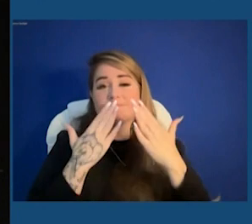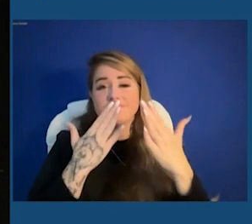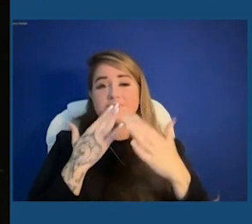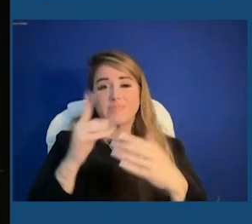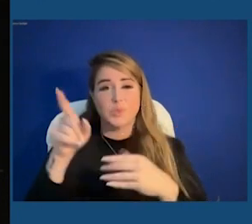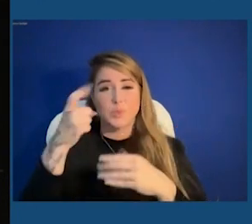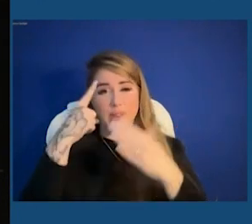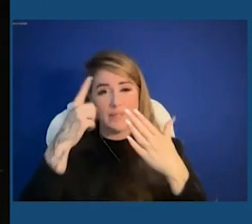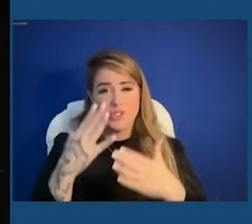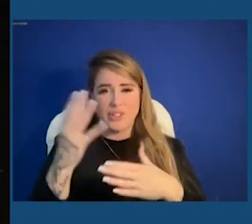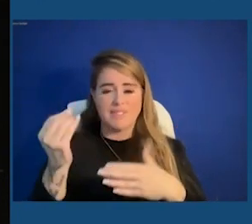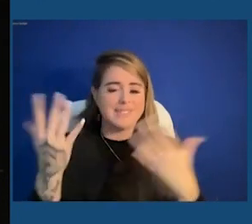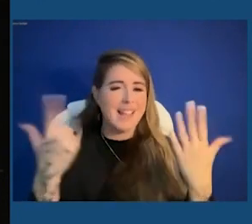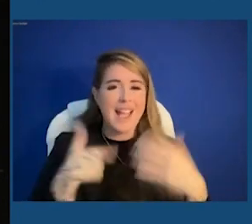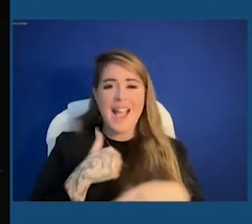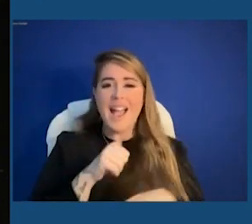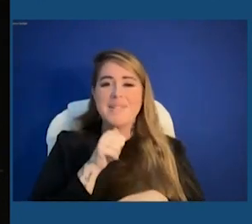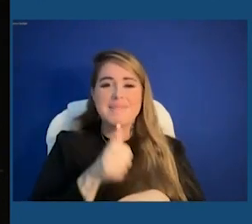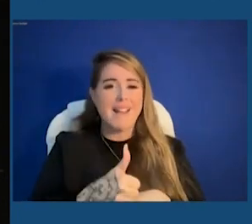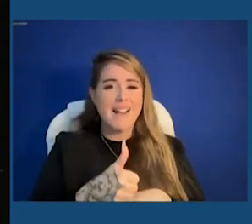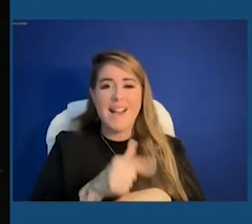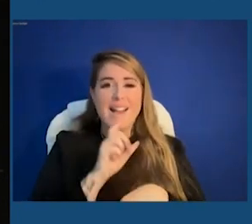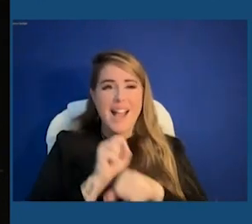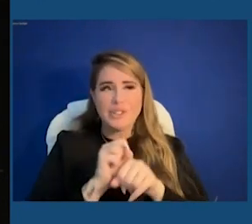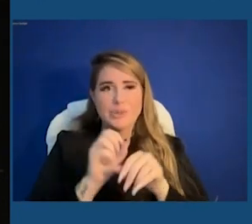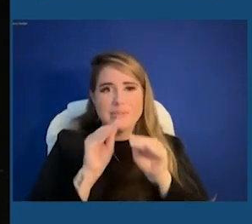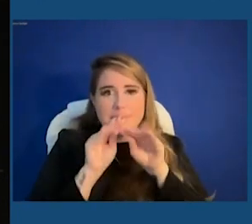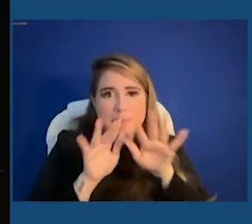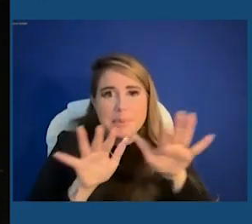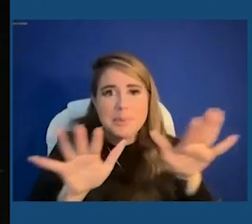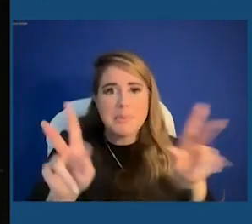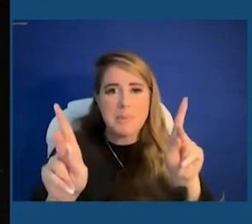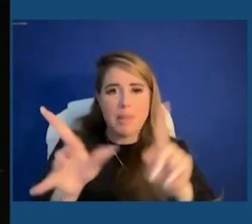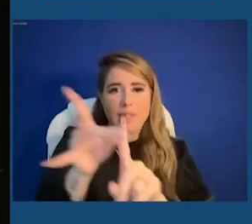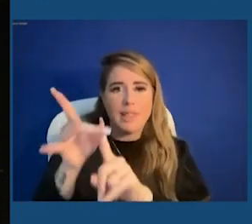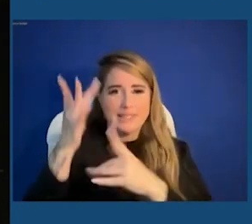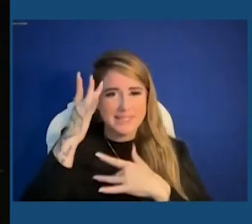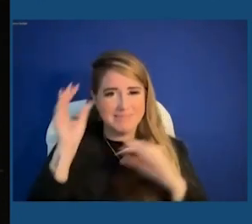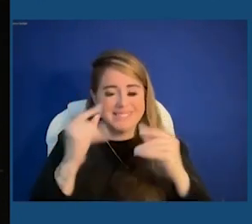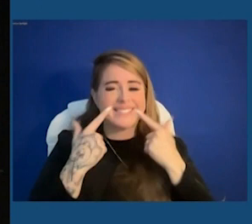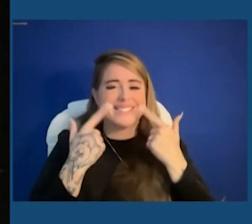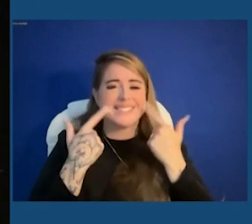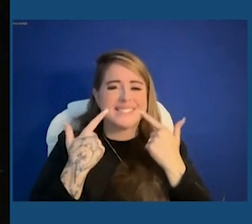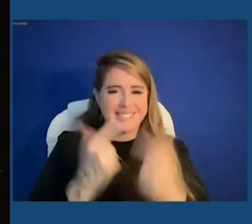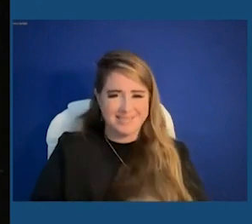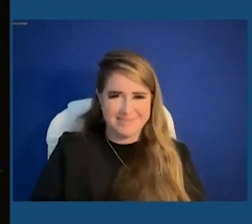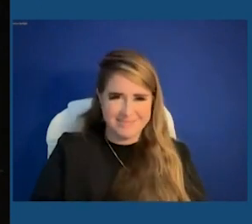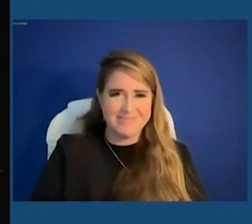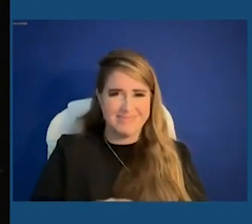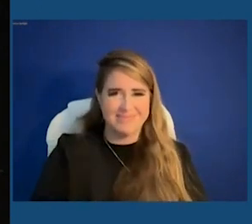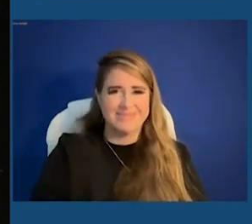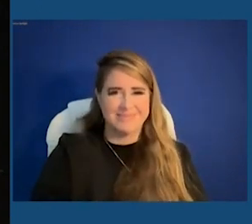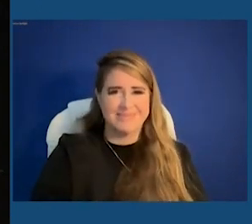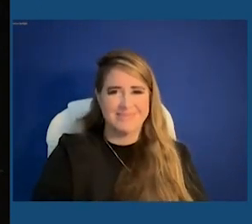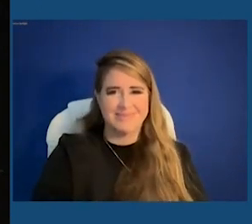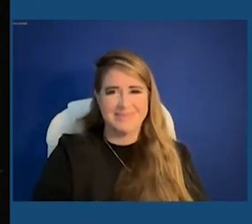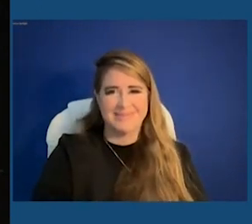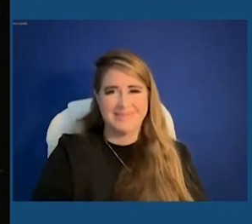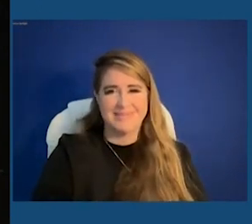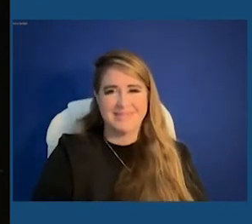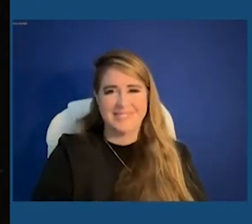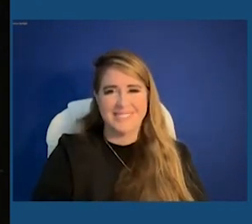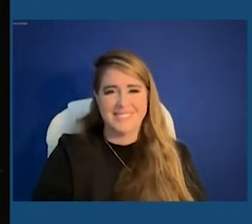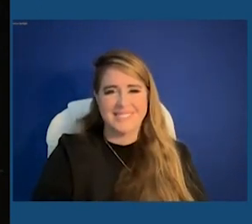governor. And I'm not actively contagious to anyone near me or anyone out there. I just wanted to